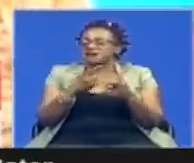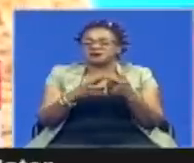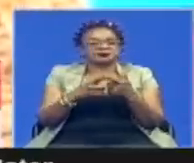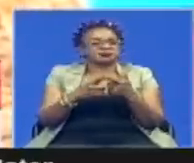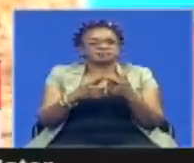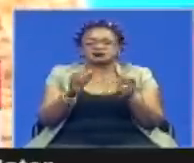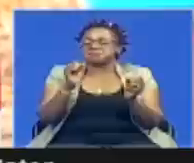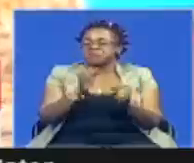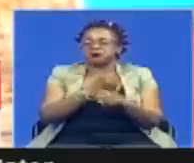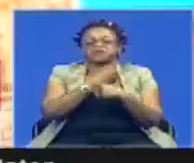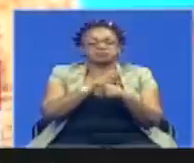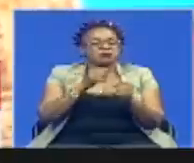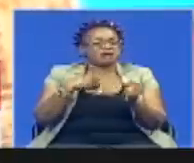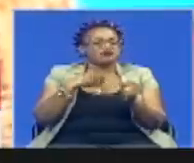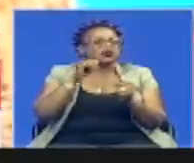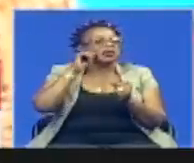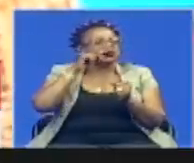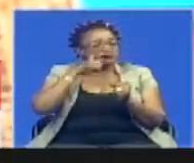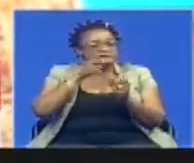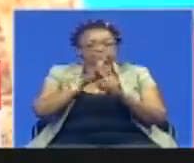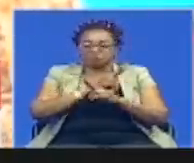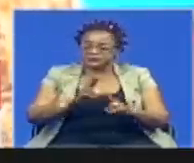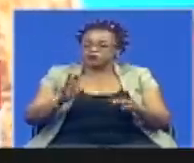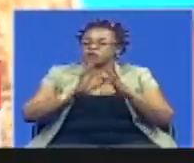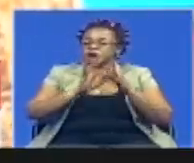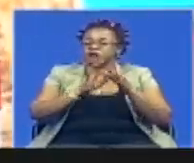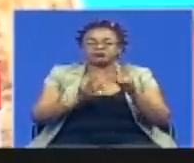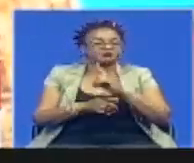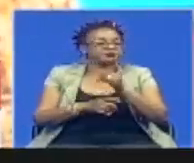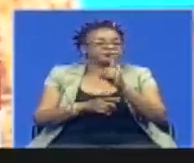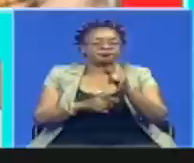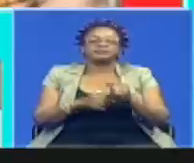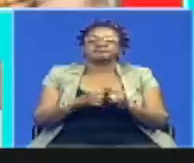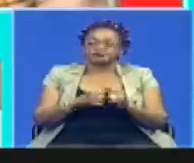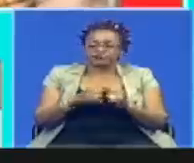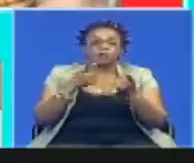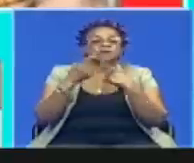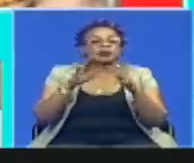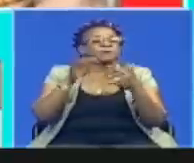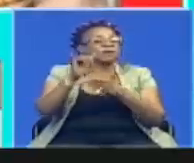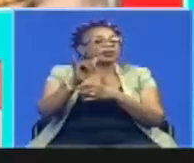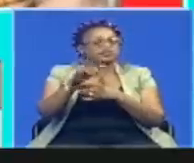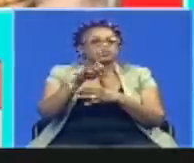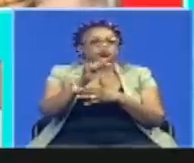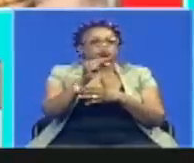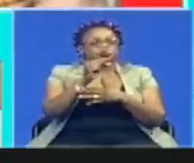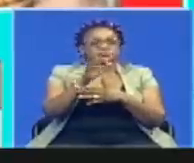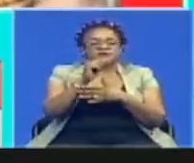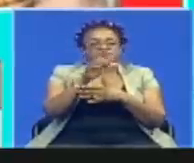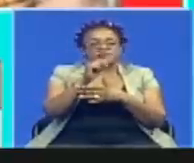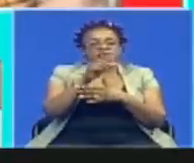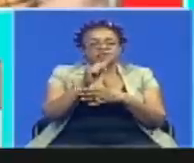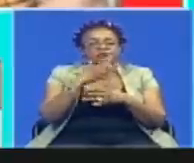a nice, peaceful union as a country. Hold that thought, Dr. Atwoli. I'll come back to it. But Dr. Lutalala, you wanted to comment on Professor